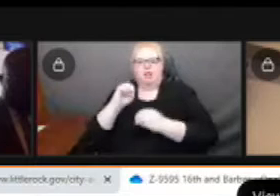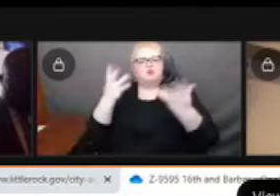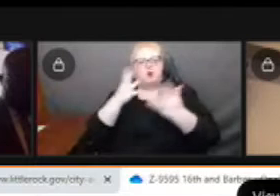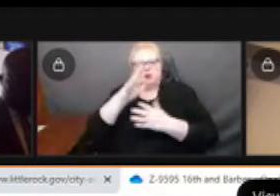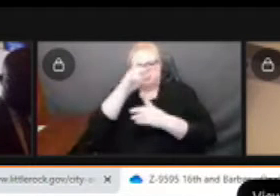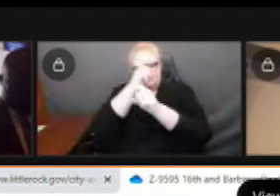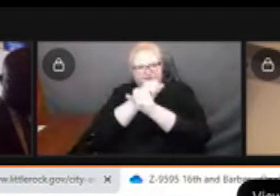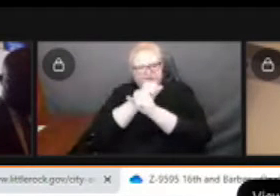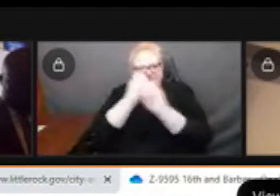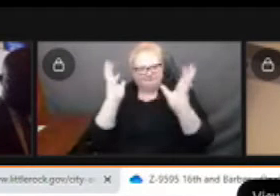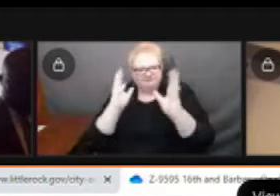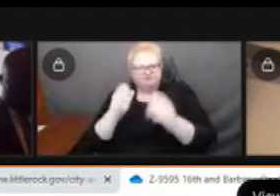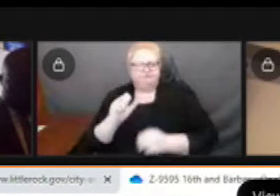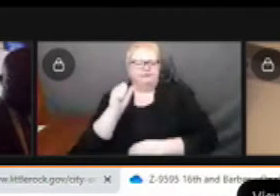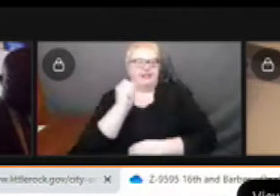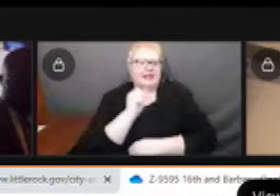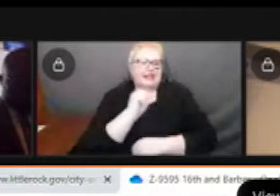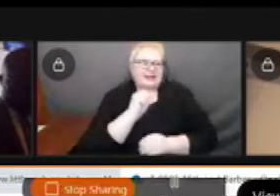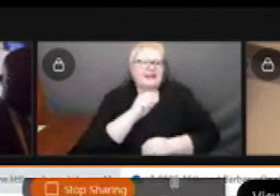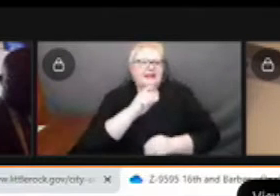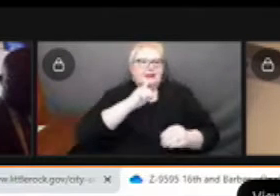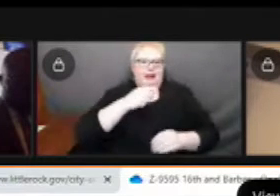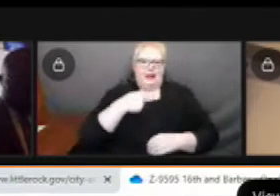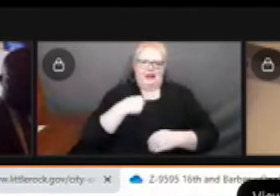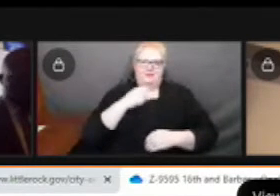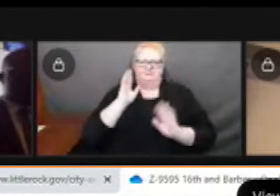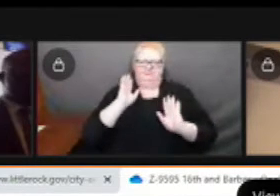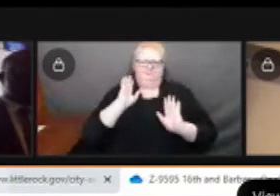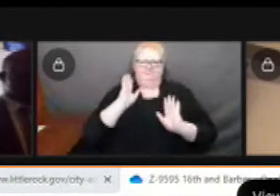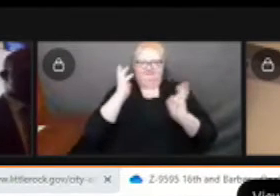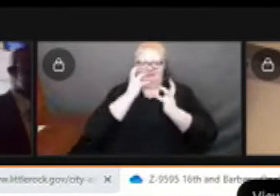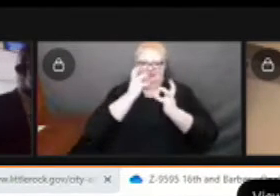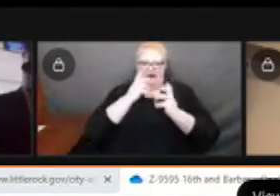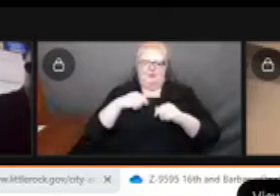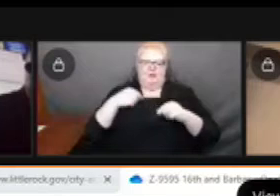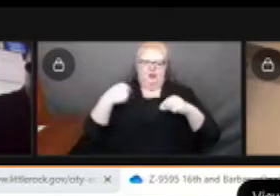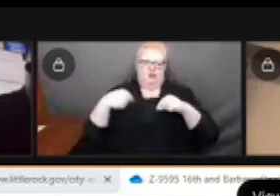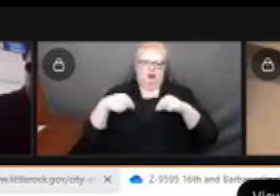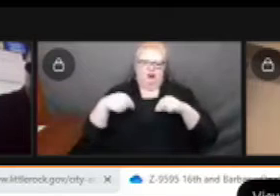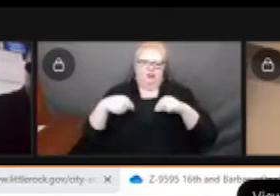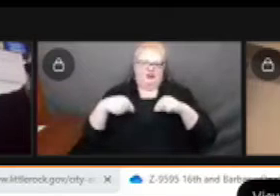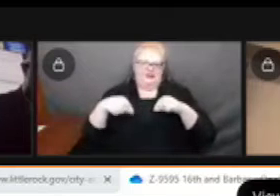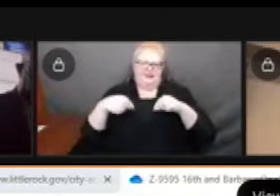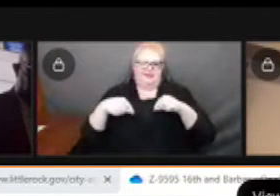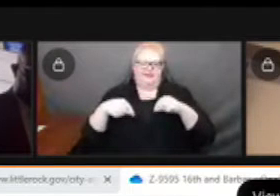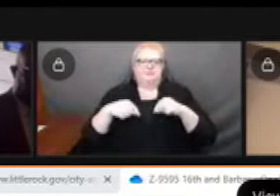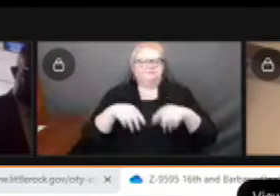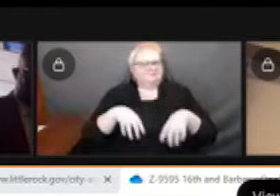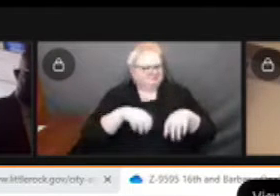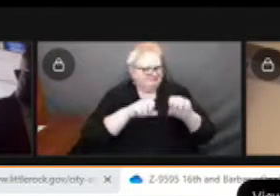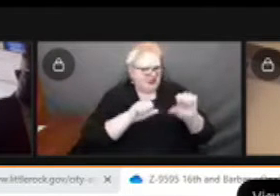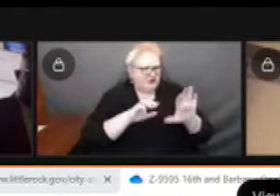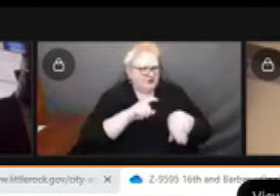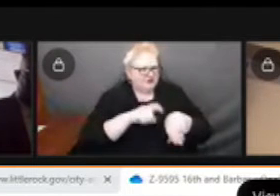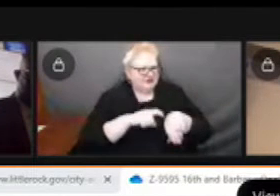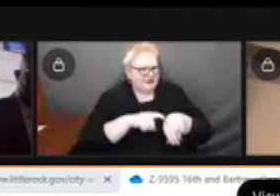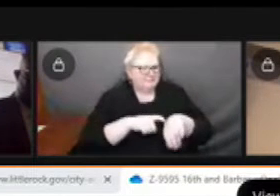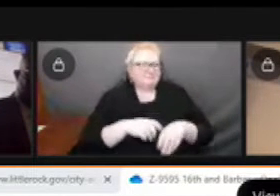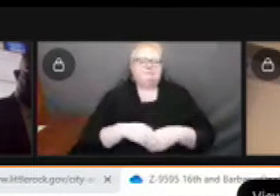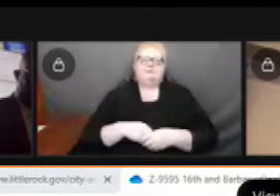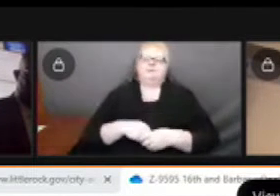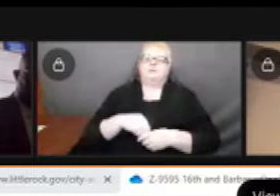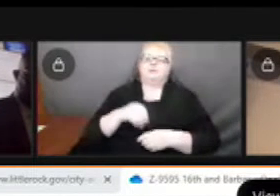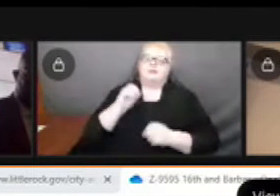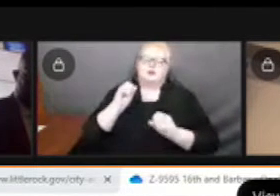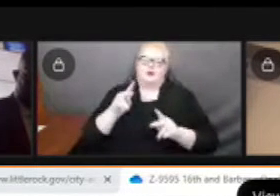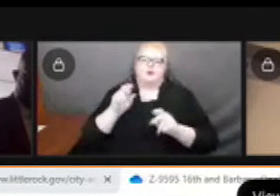First of all, I apologize. I'm incredibly nervous, so try and work through this. Take your time. So the